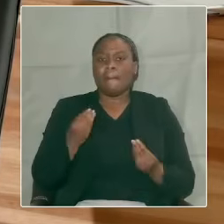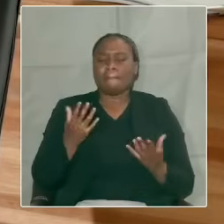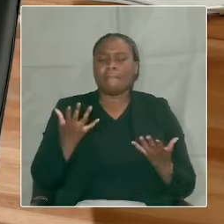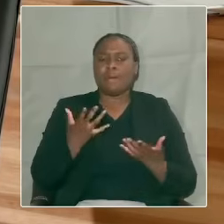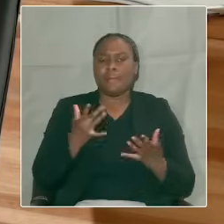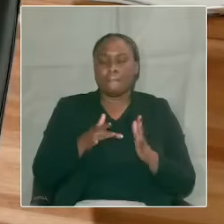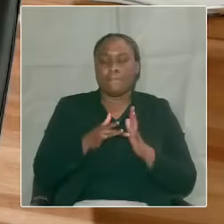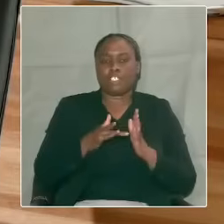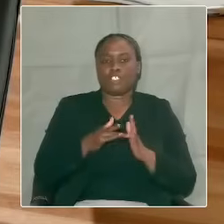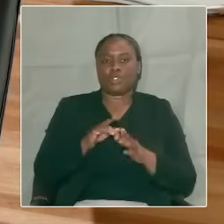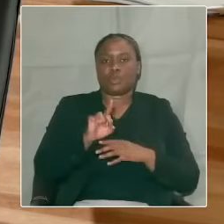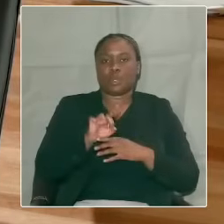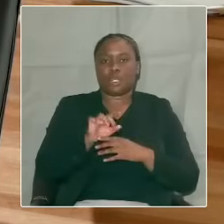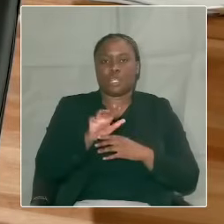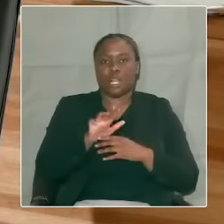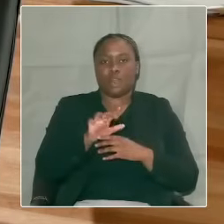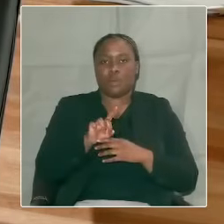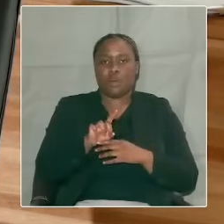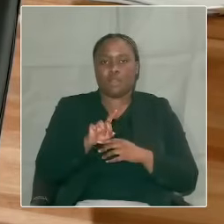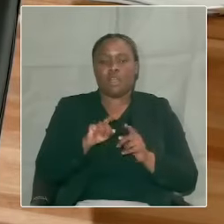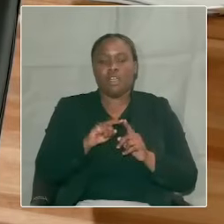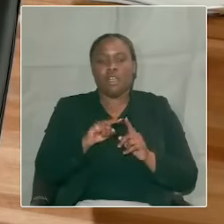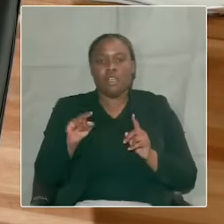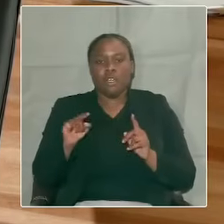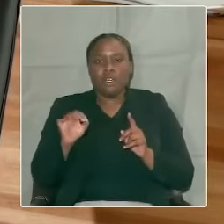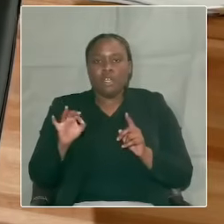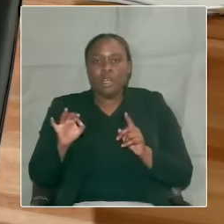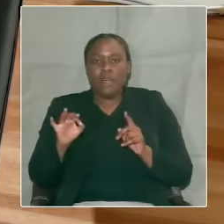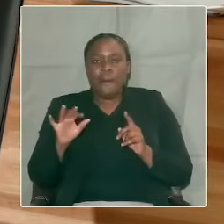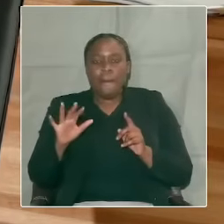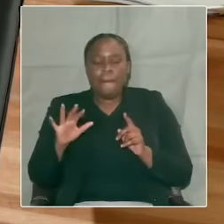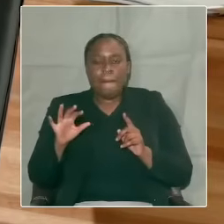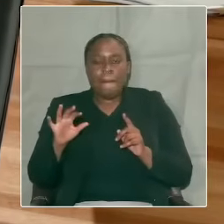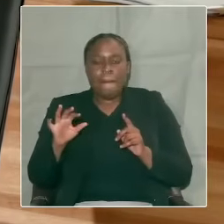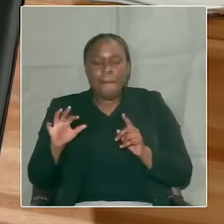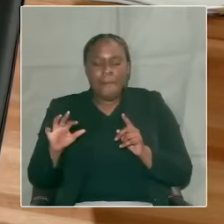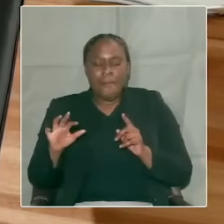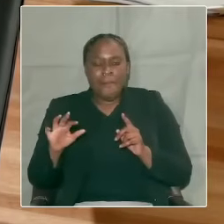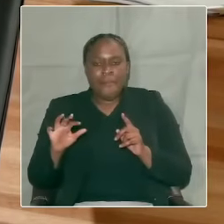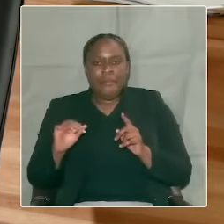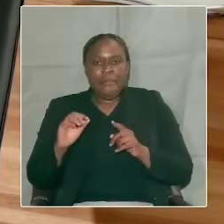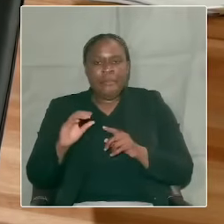starts at pages 191 to 359 of Masemola 2.